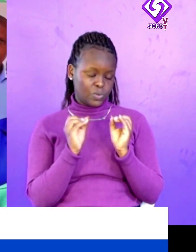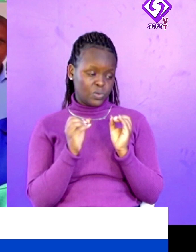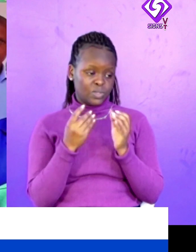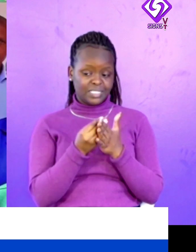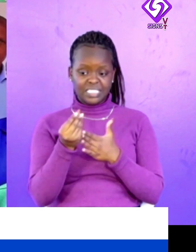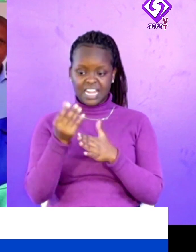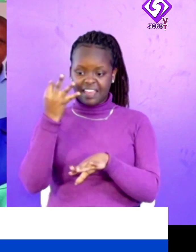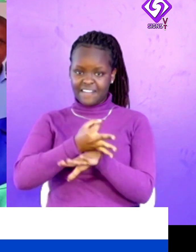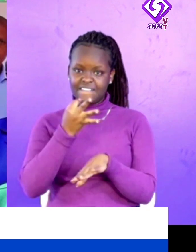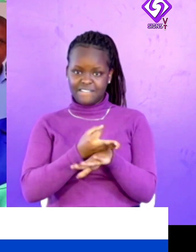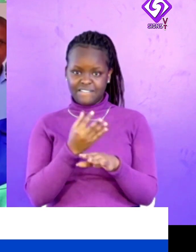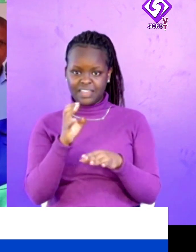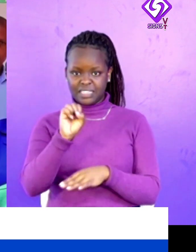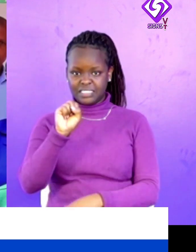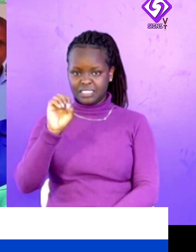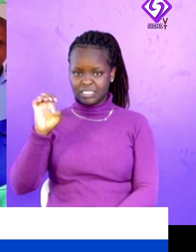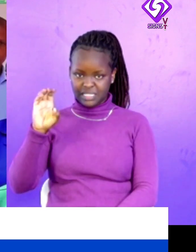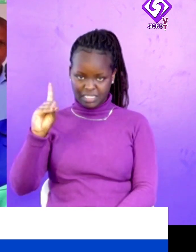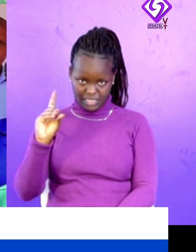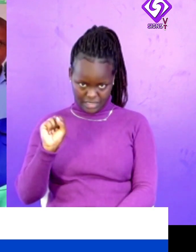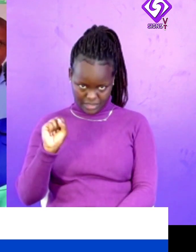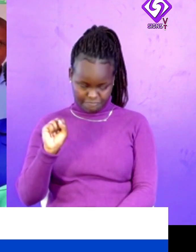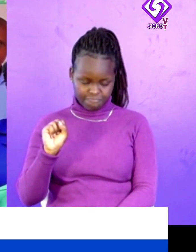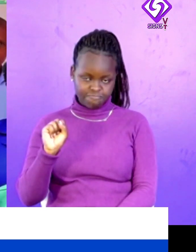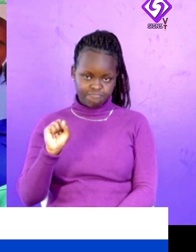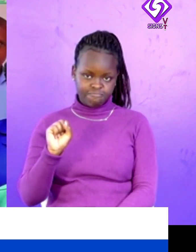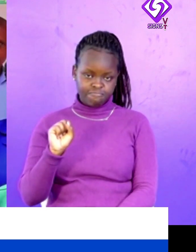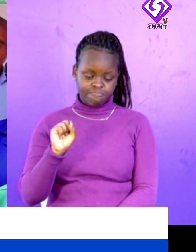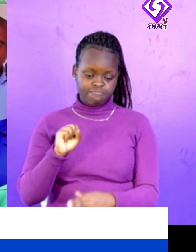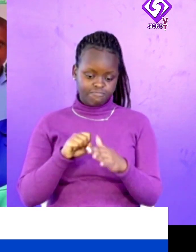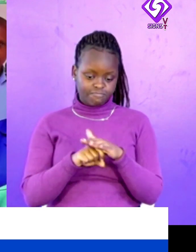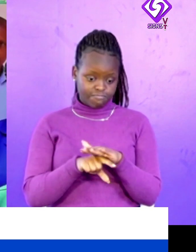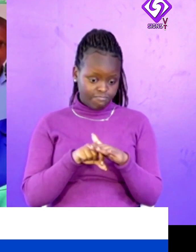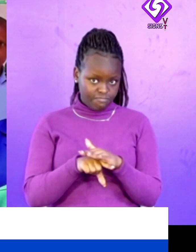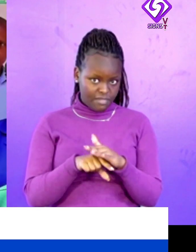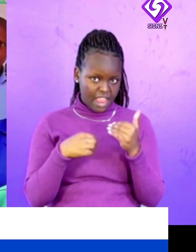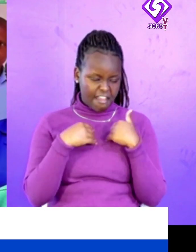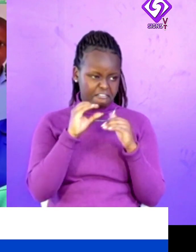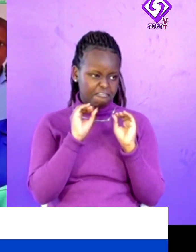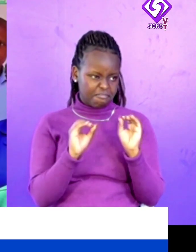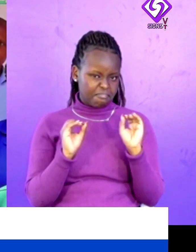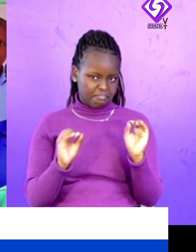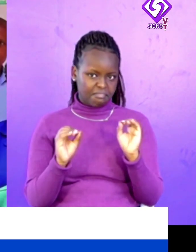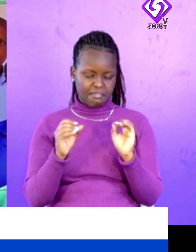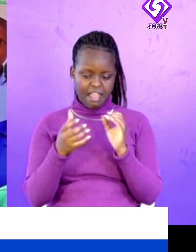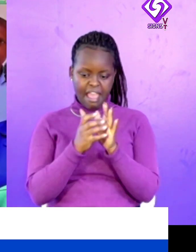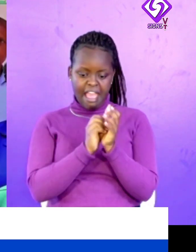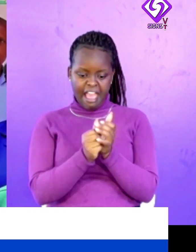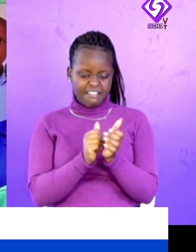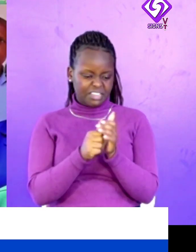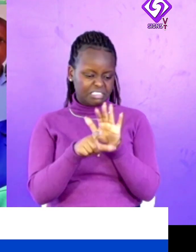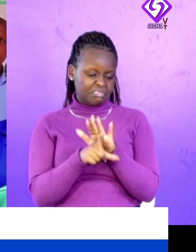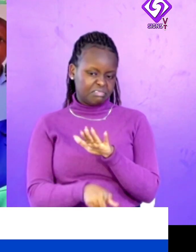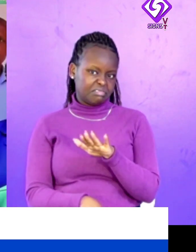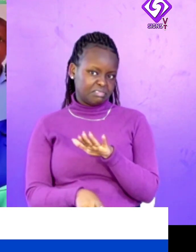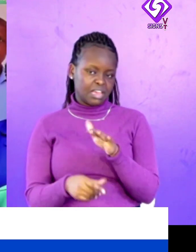seeds, leading to poor seeds and low harvest, and then no profit